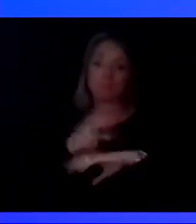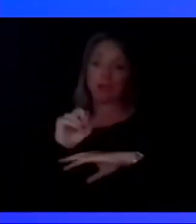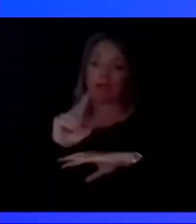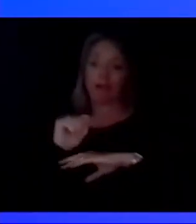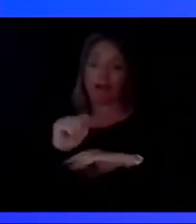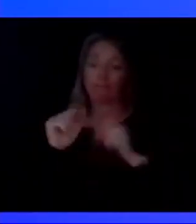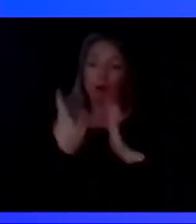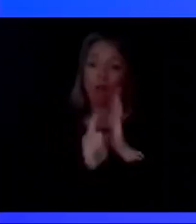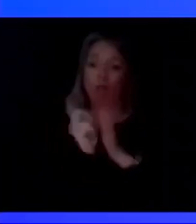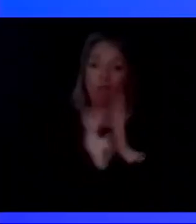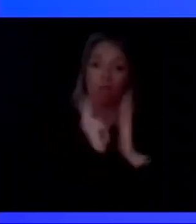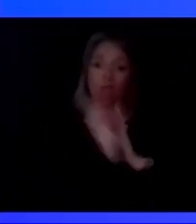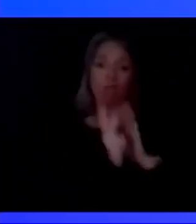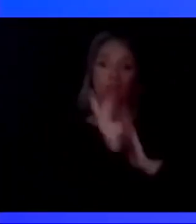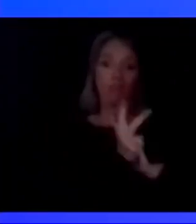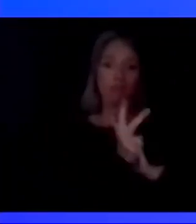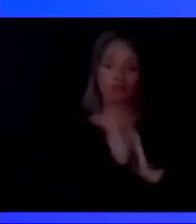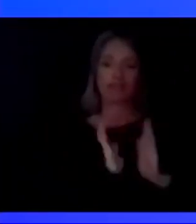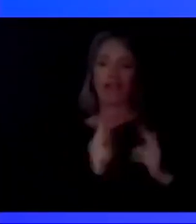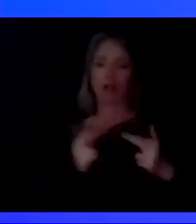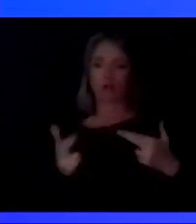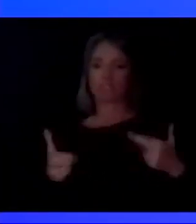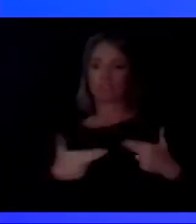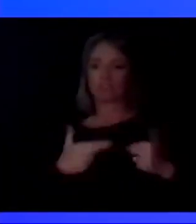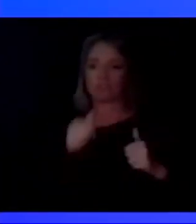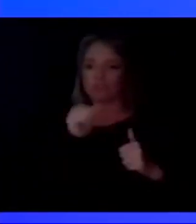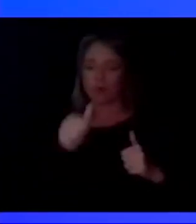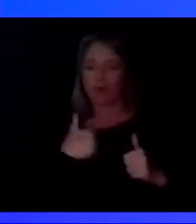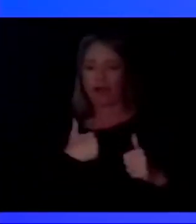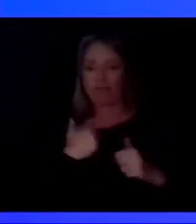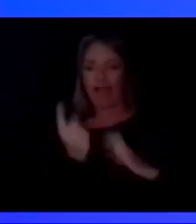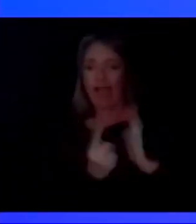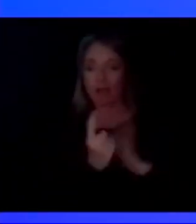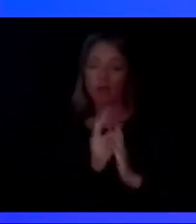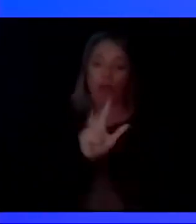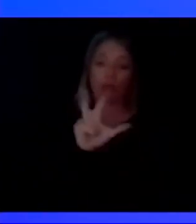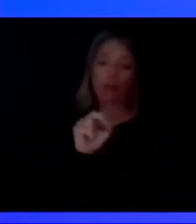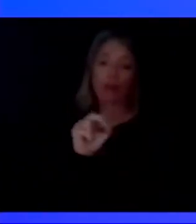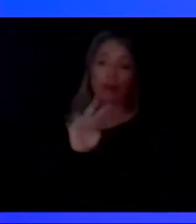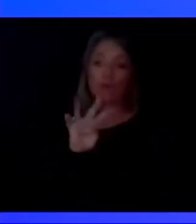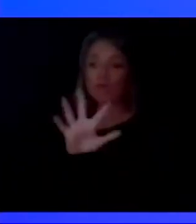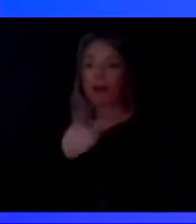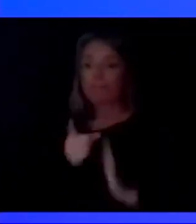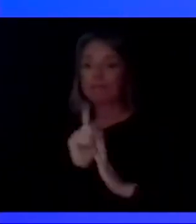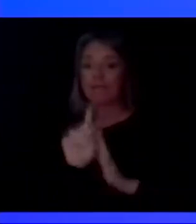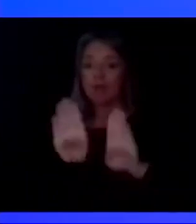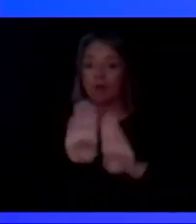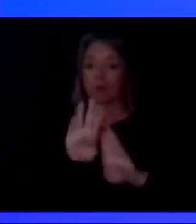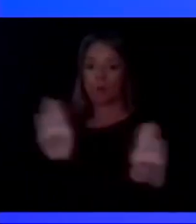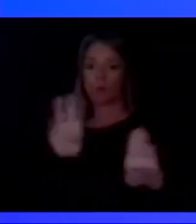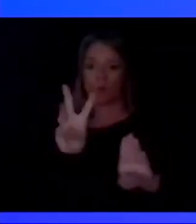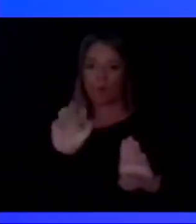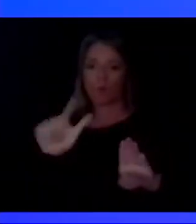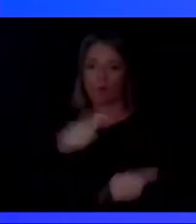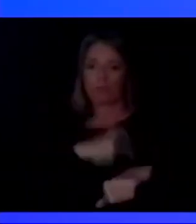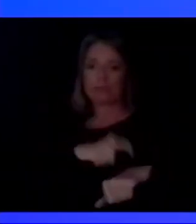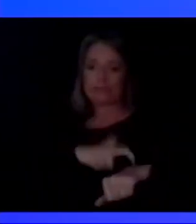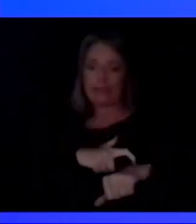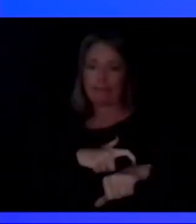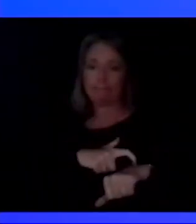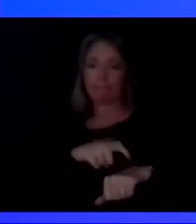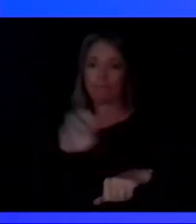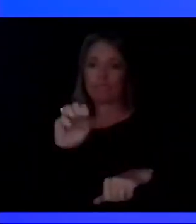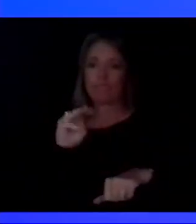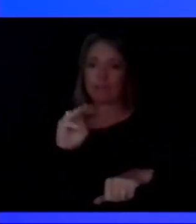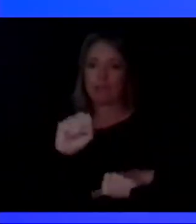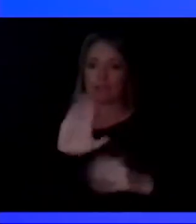time, but we have had 30-minute, 45-minute wall times in the region locally in Kansas City, where our EMS crews arrive and we can't find a